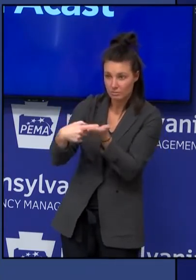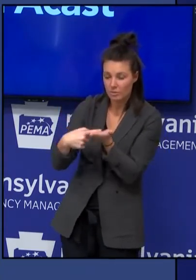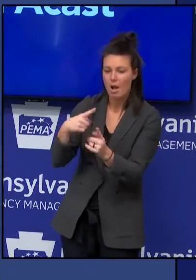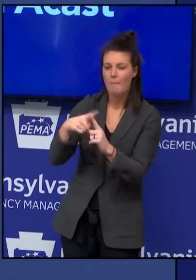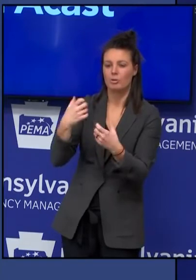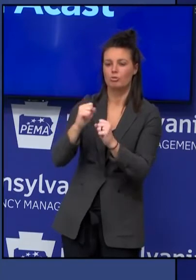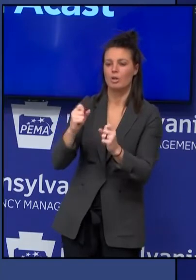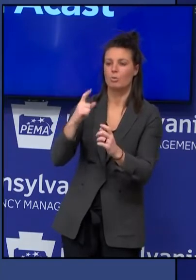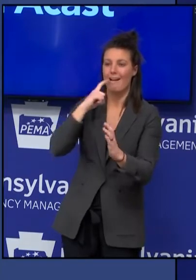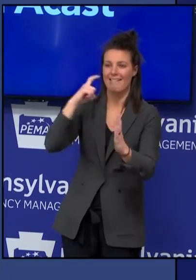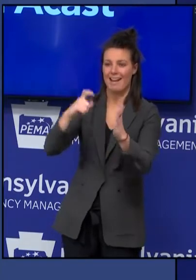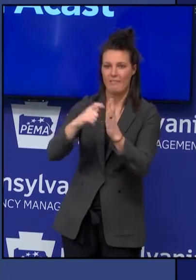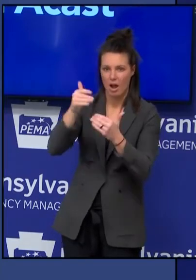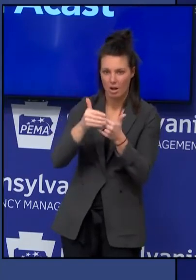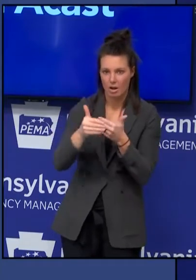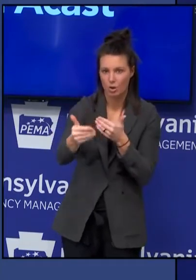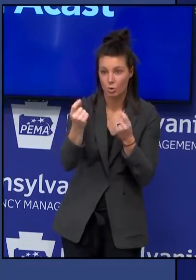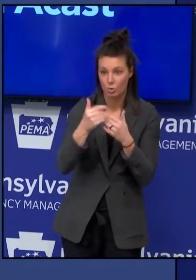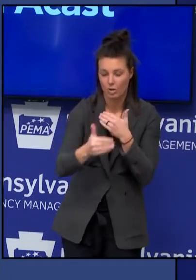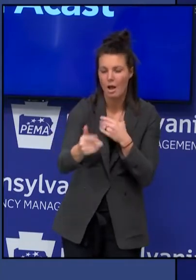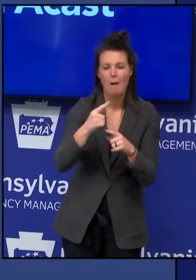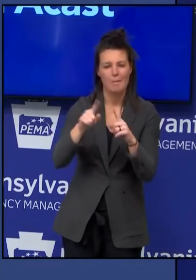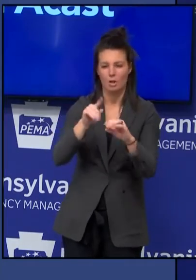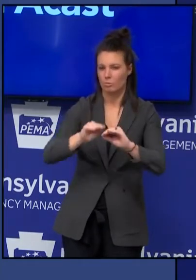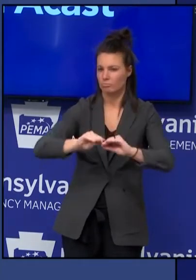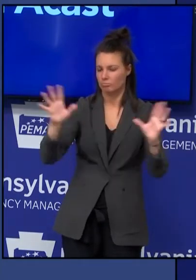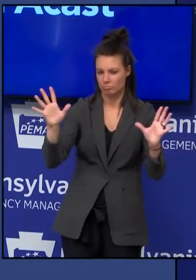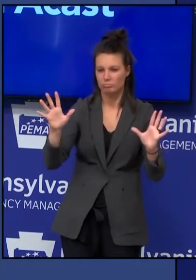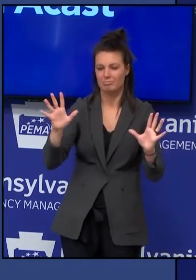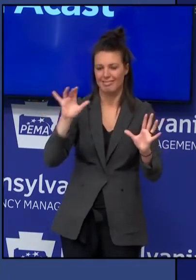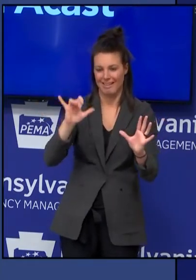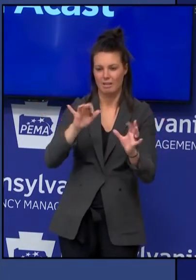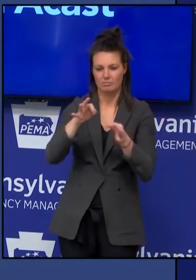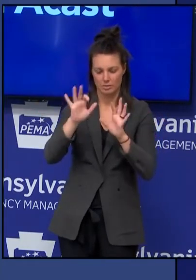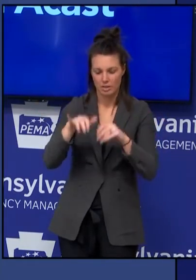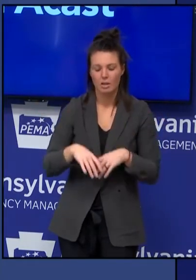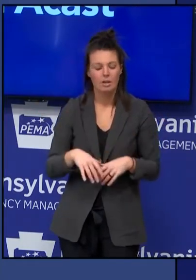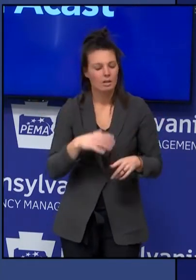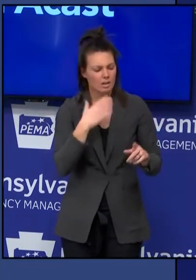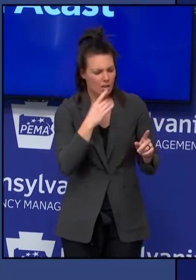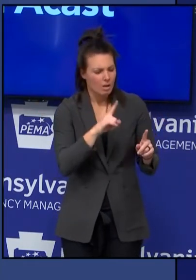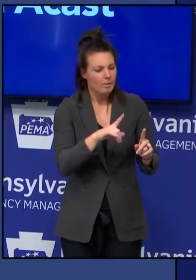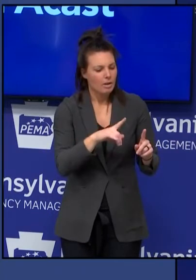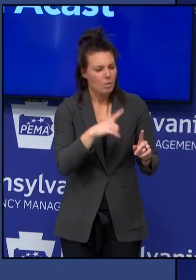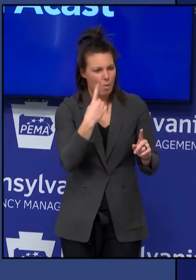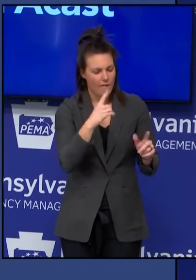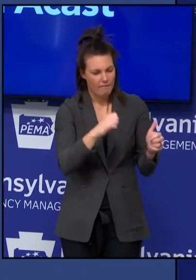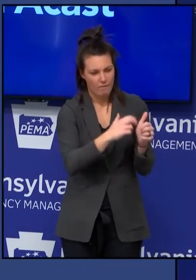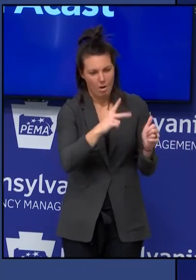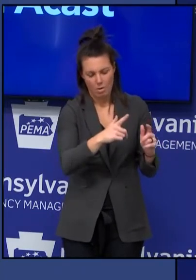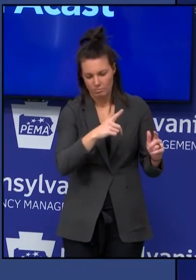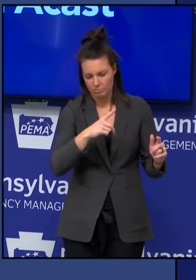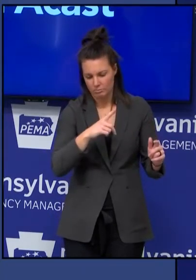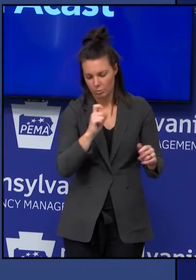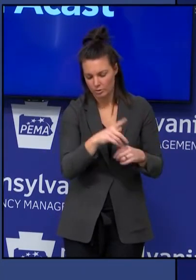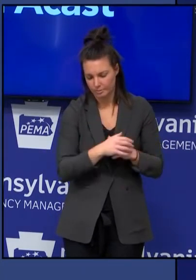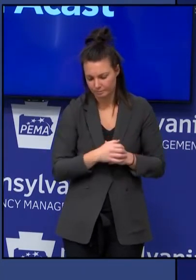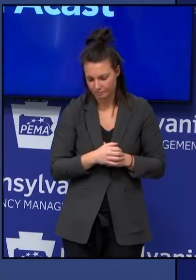identify the paths forward. But you articulated the issue perfectly. Thank you. Just one quick follow-up question.